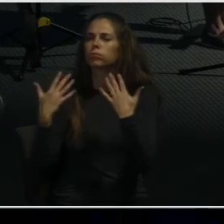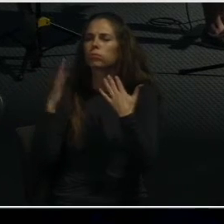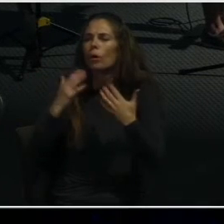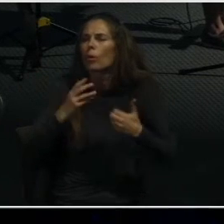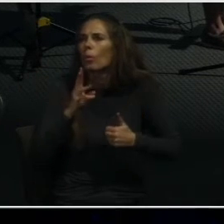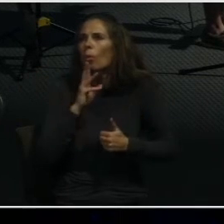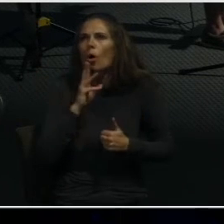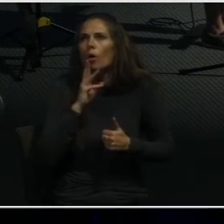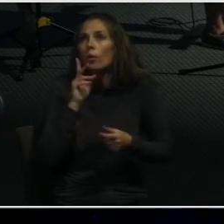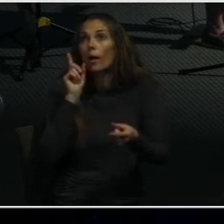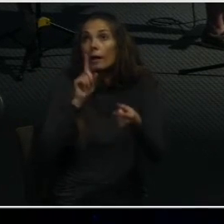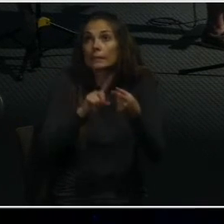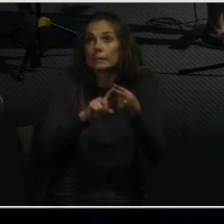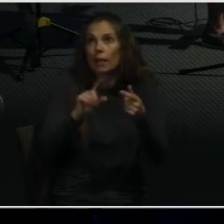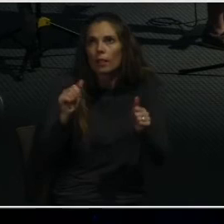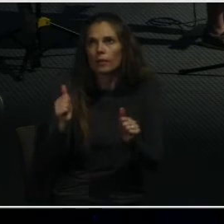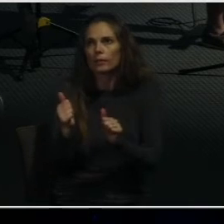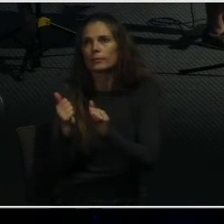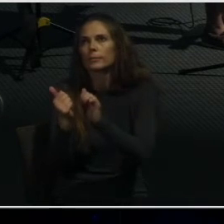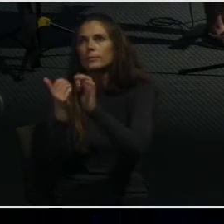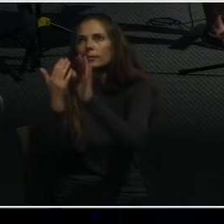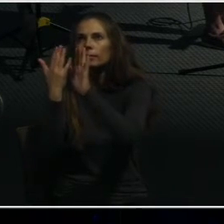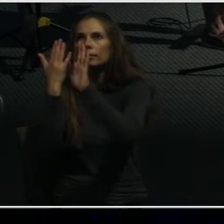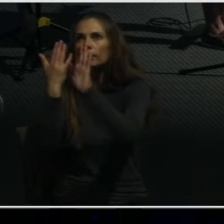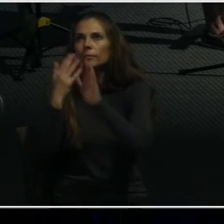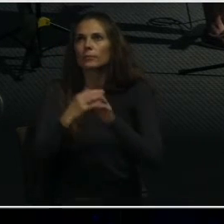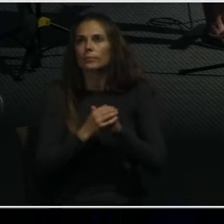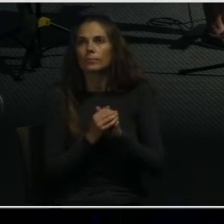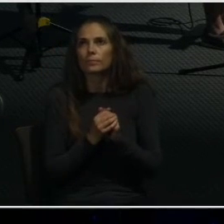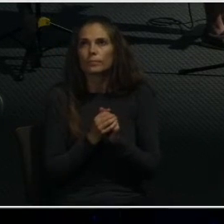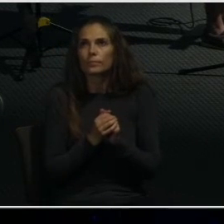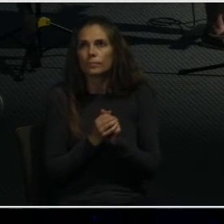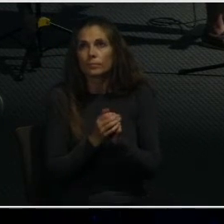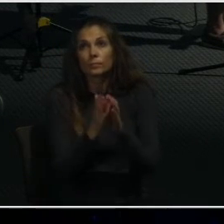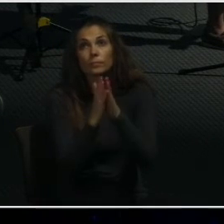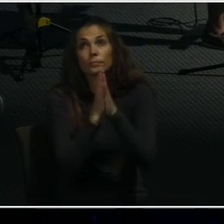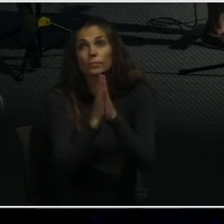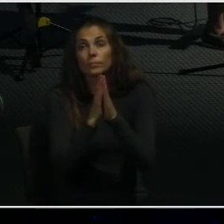Will you minister to us now? We pray in your name. Amen.